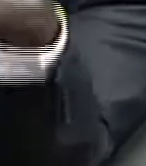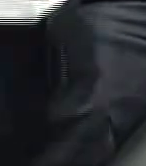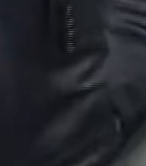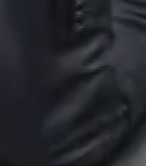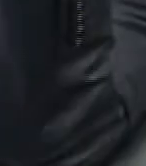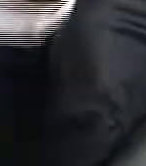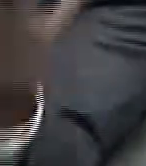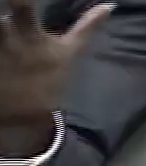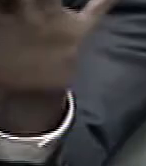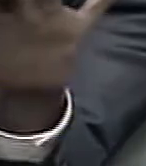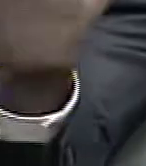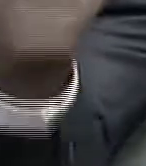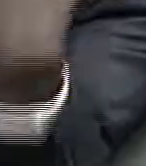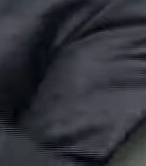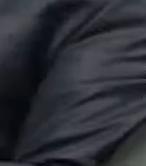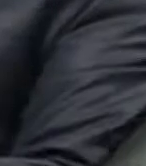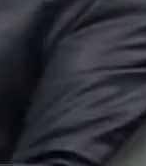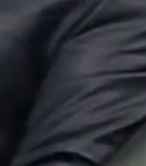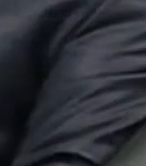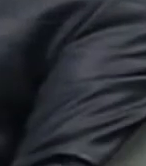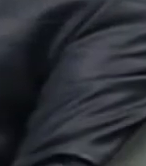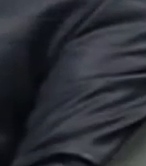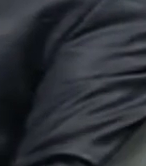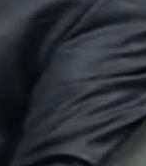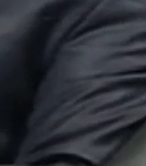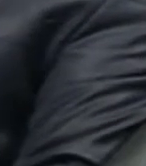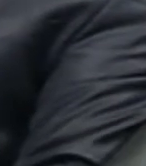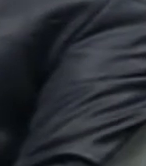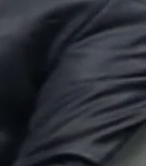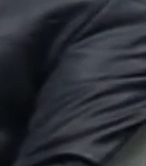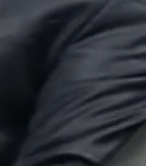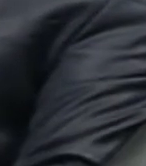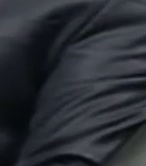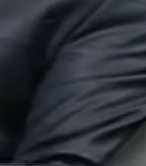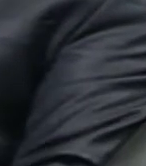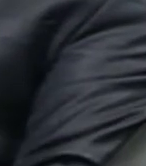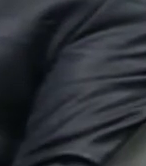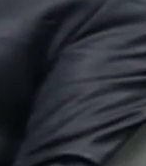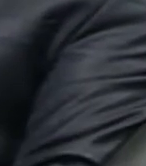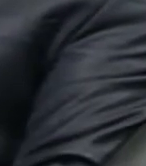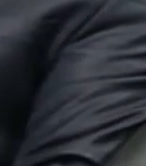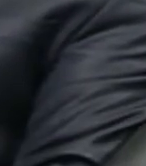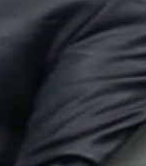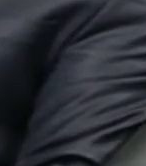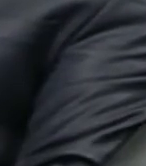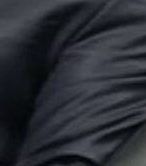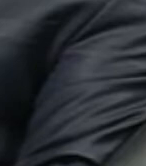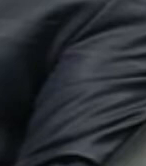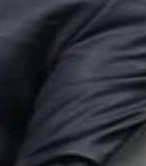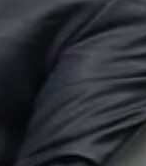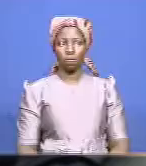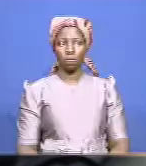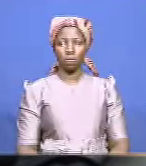arising from the election post-conflict that we had that time, in my view. Indeed. Yes. Thank you so much for making time. Indeed, we've run out of